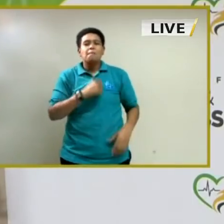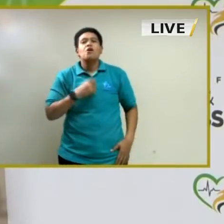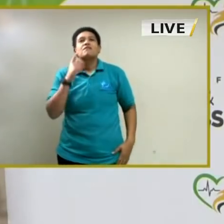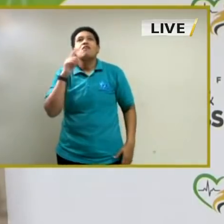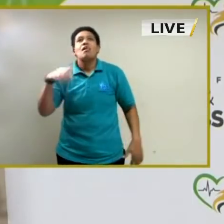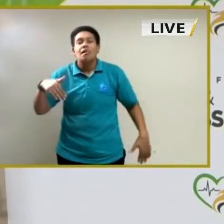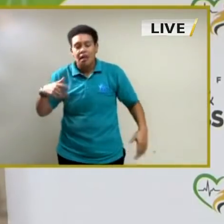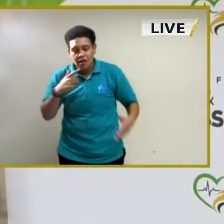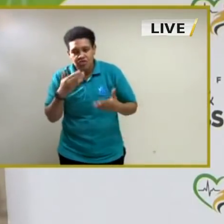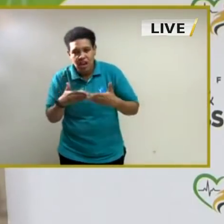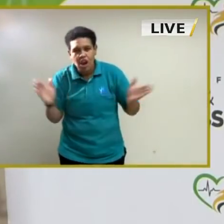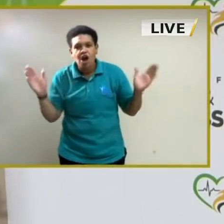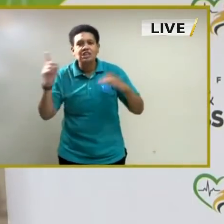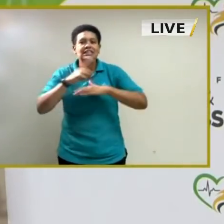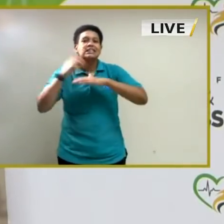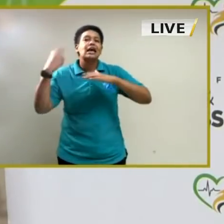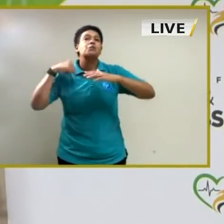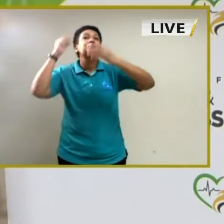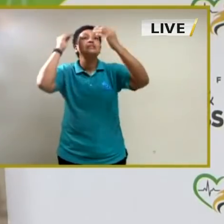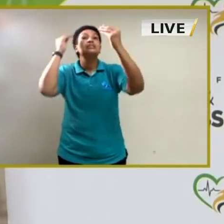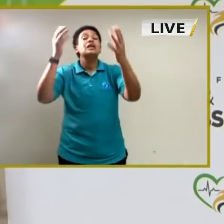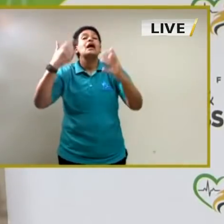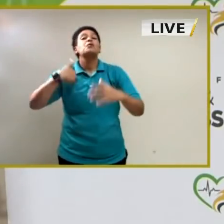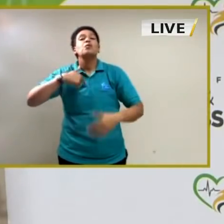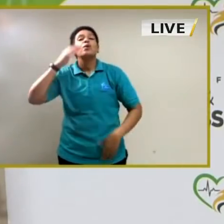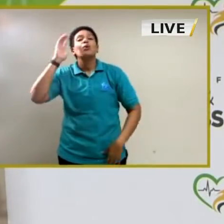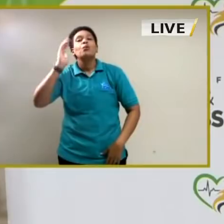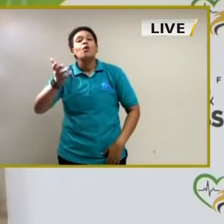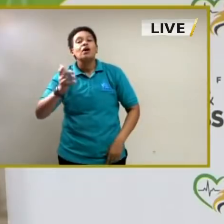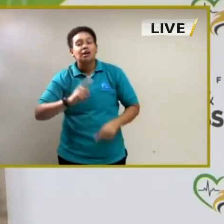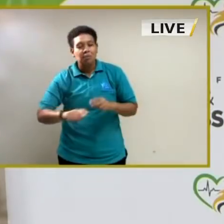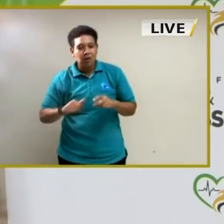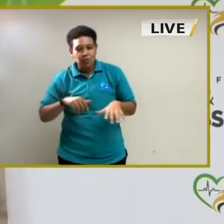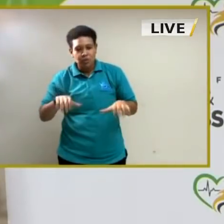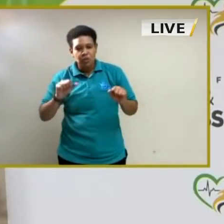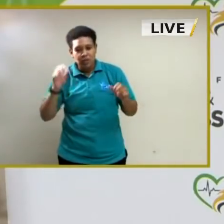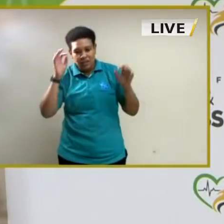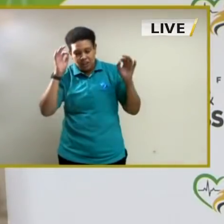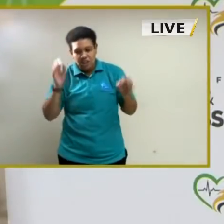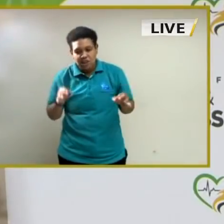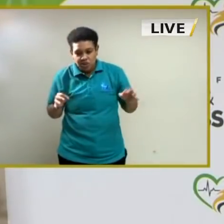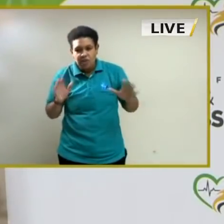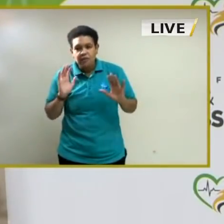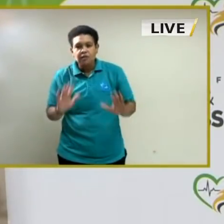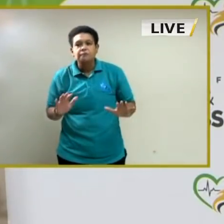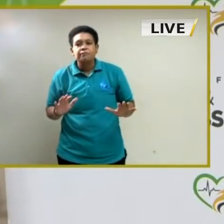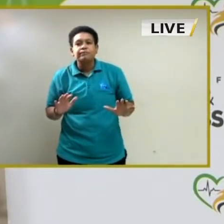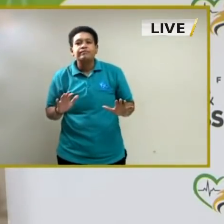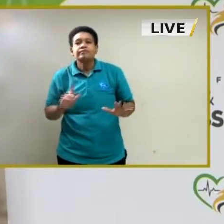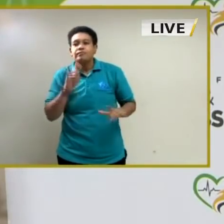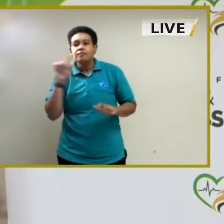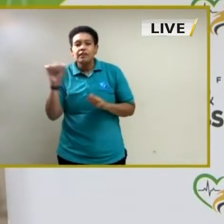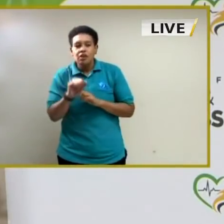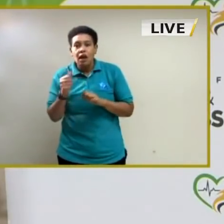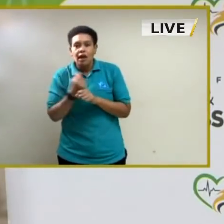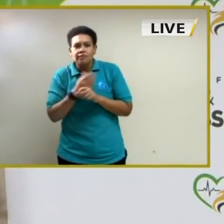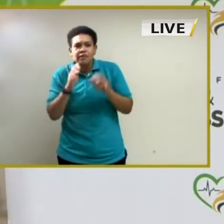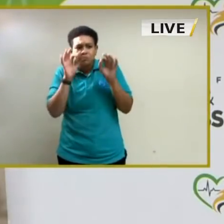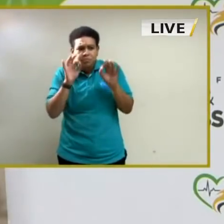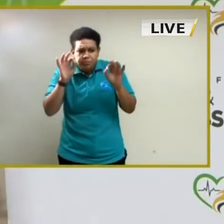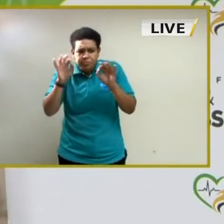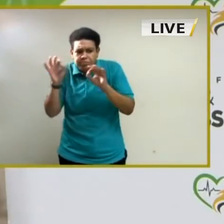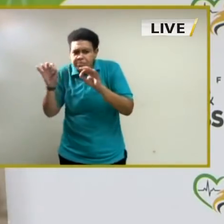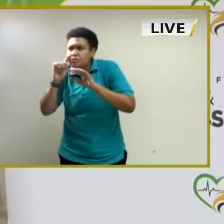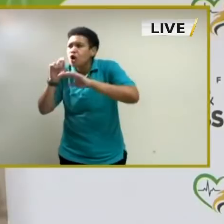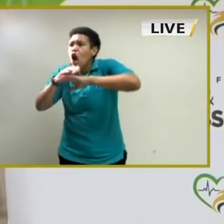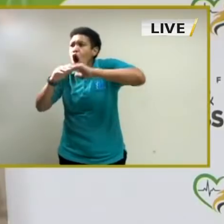not launching the day we said we would, but we took a decision to just ensure that we were comfortable